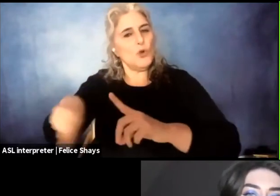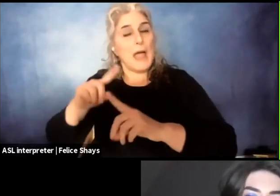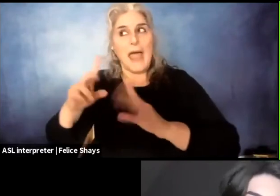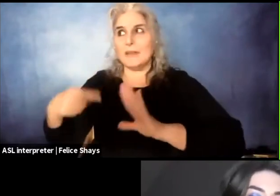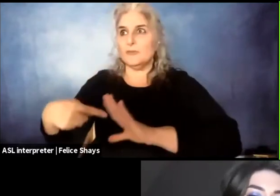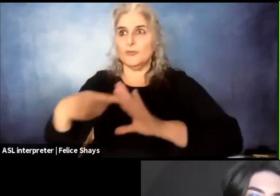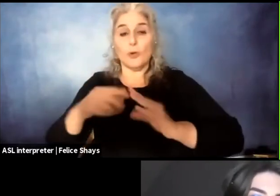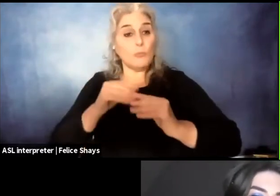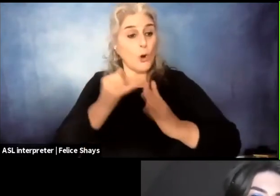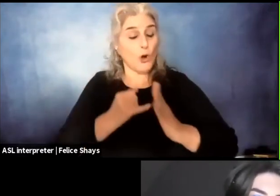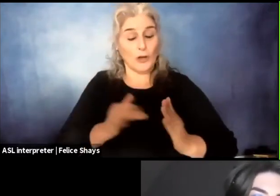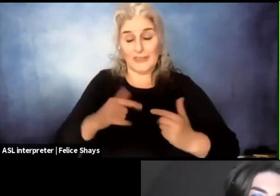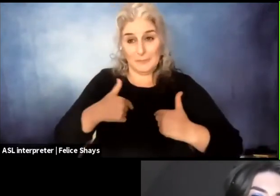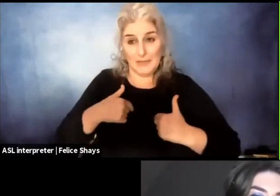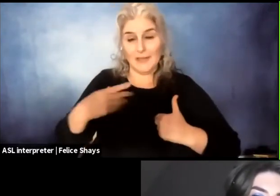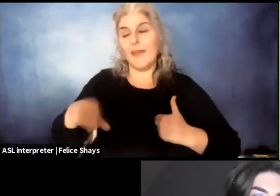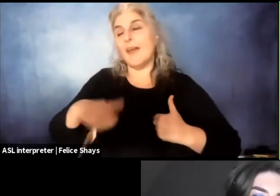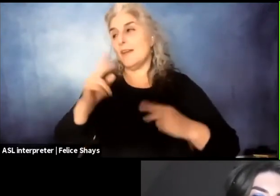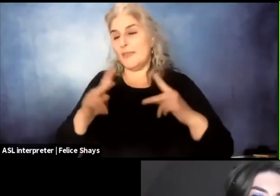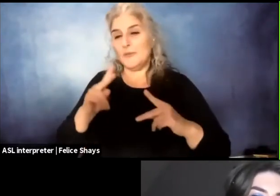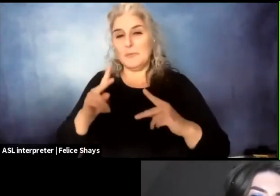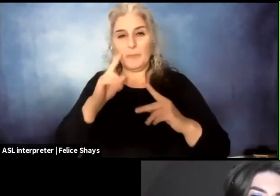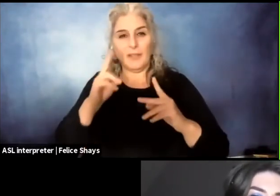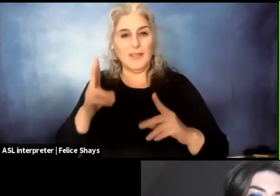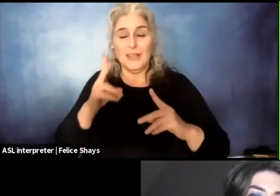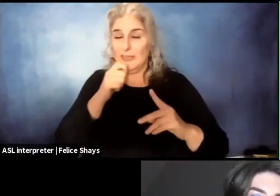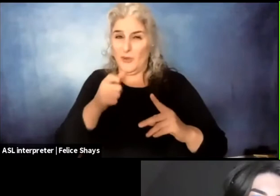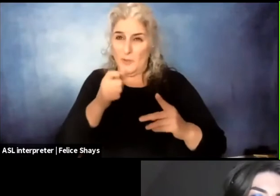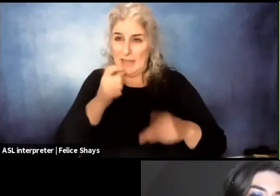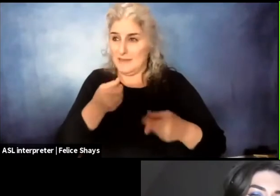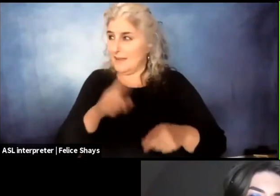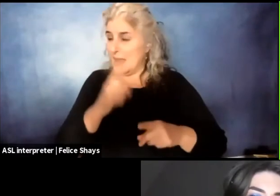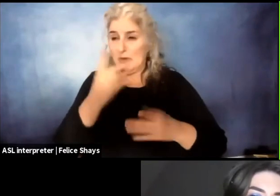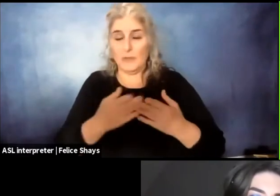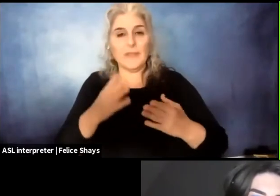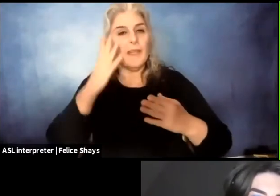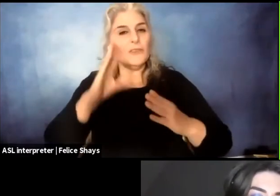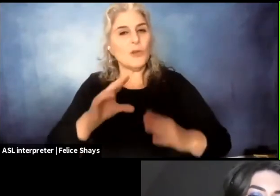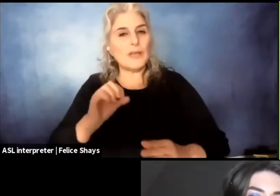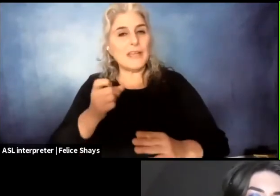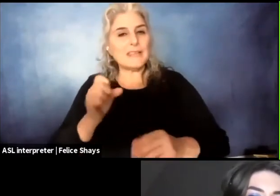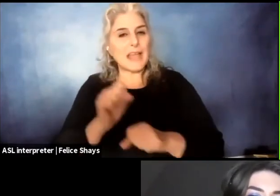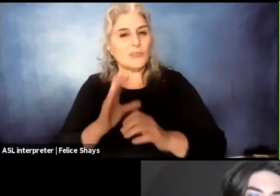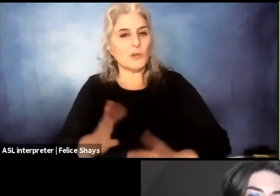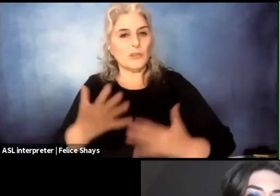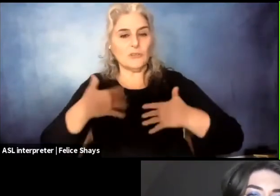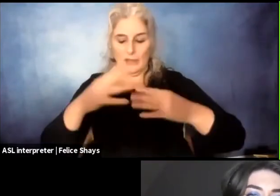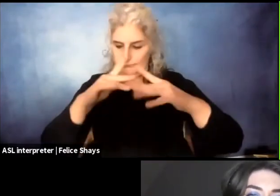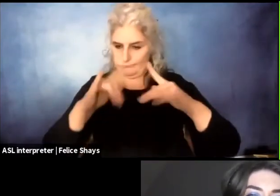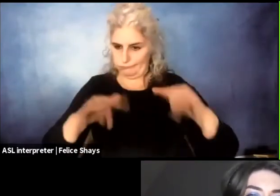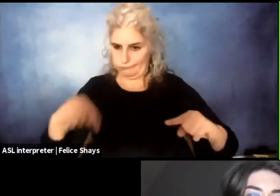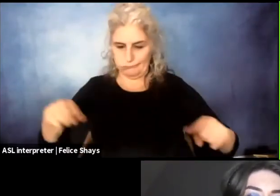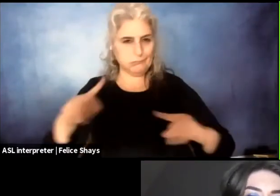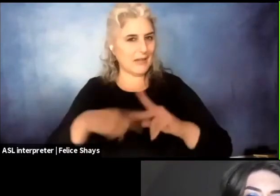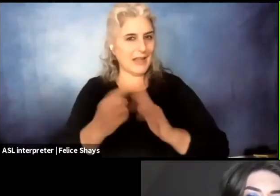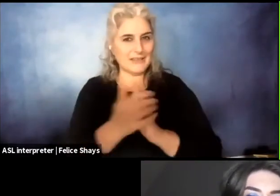want to be able to show our full selves, we're non-linear people. You know, sex workers are non-linear. We have so many talents, you know, we